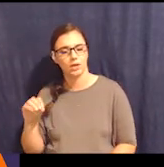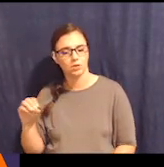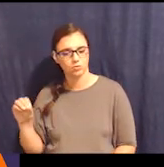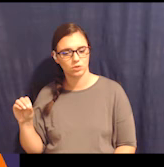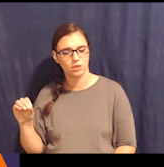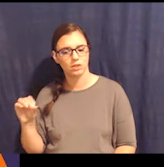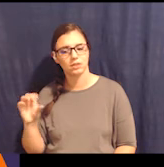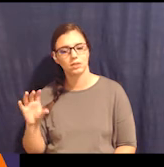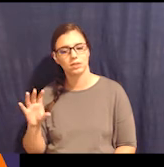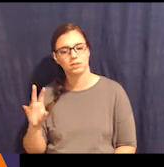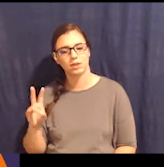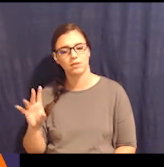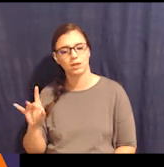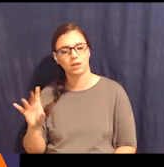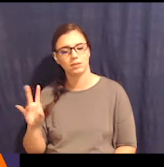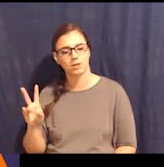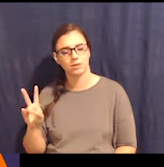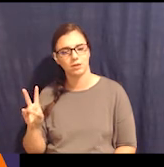1-800-787-3224. That's